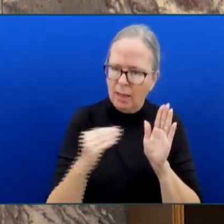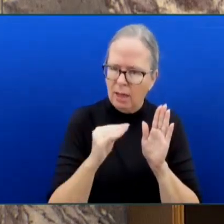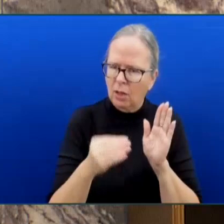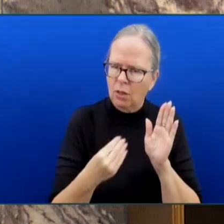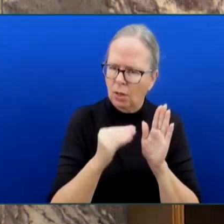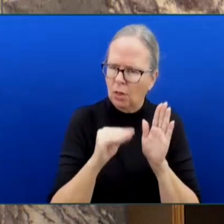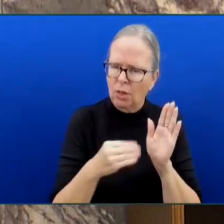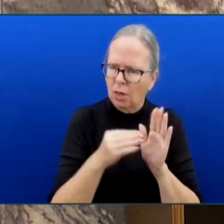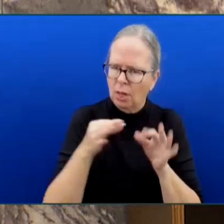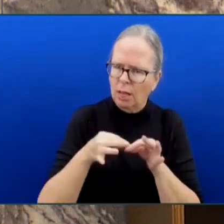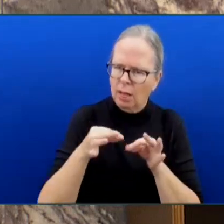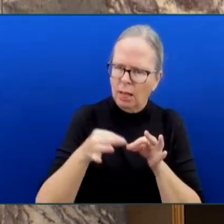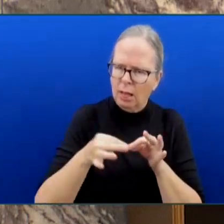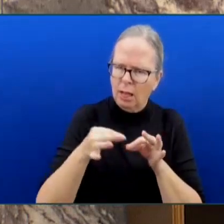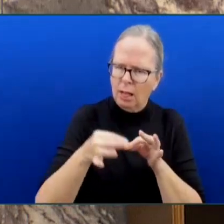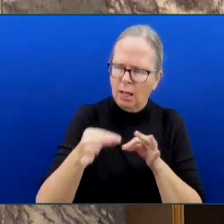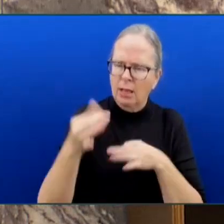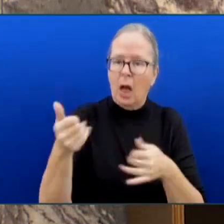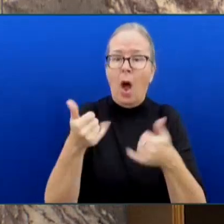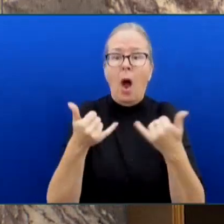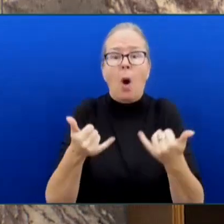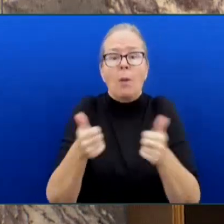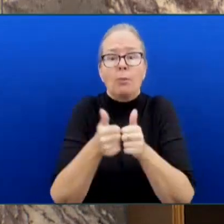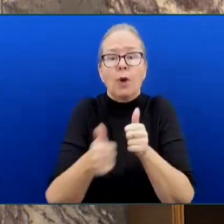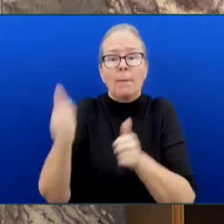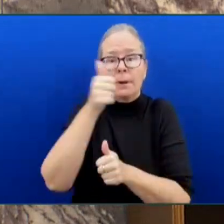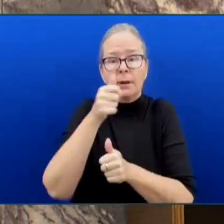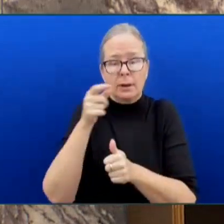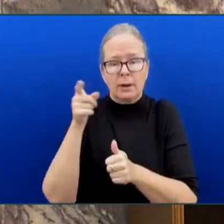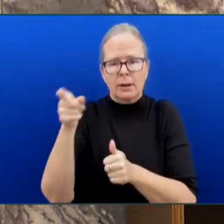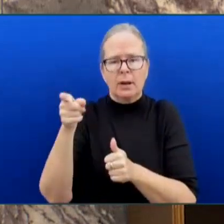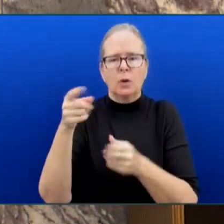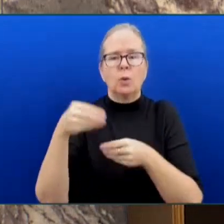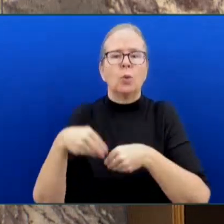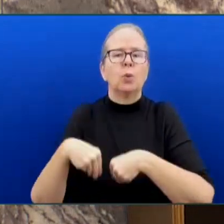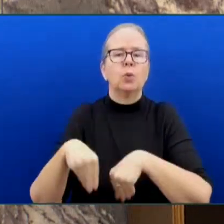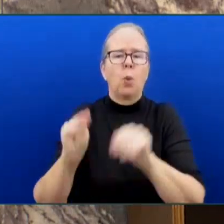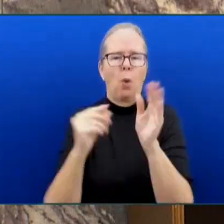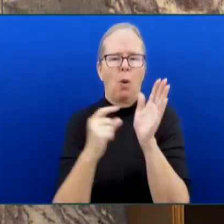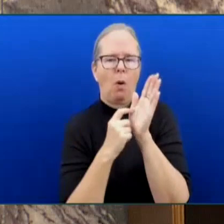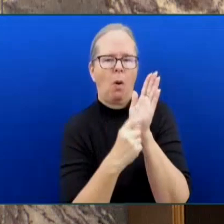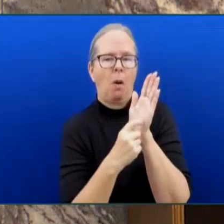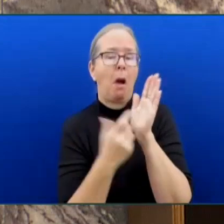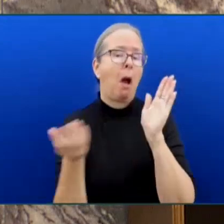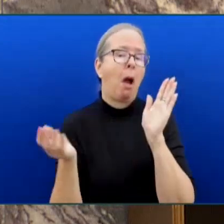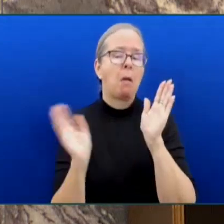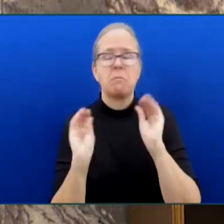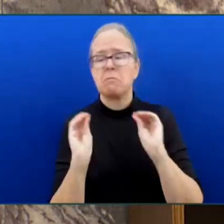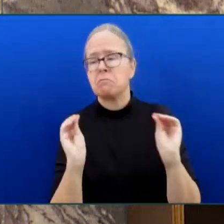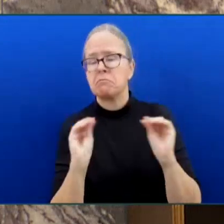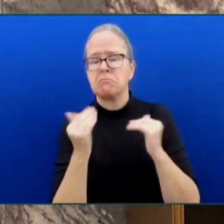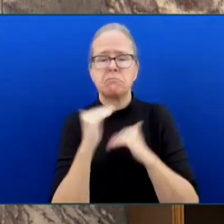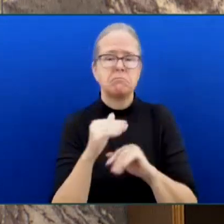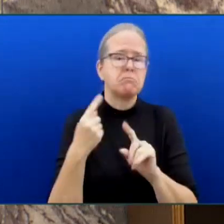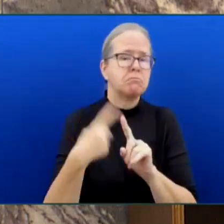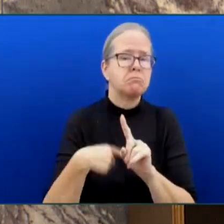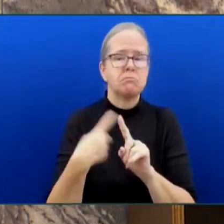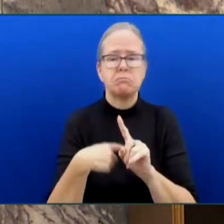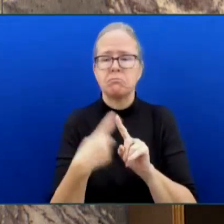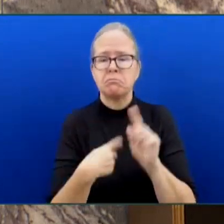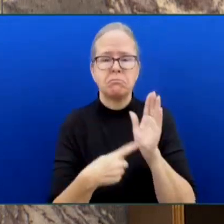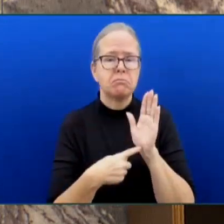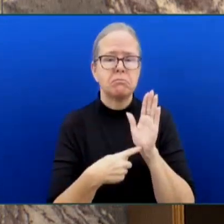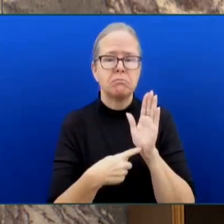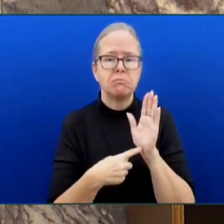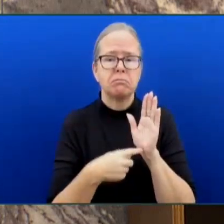quote, unrestricted rentals and floor-to-ceiling windows that overlook your private green space, 200-square-foot